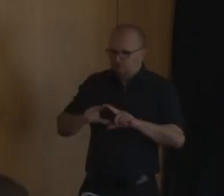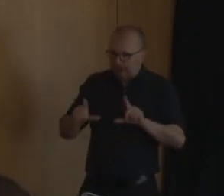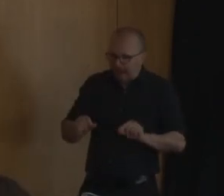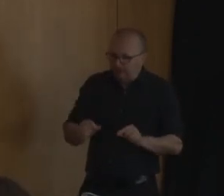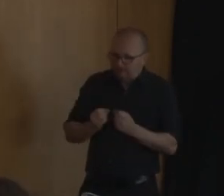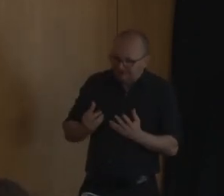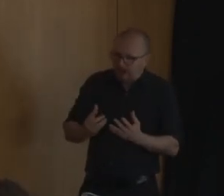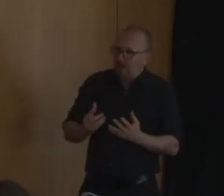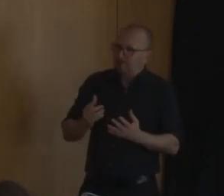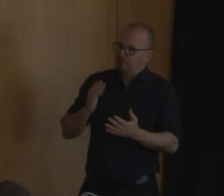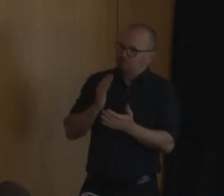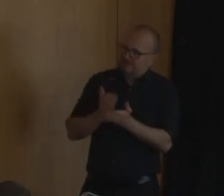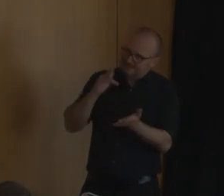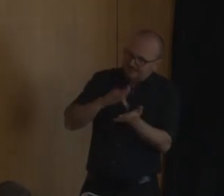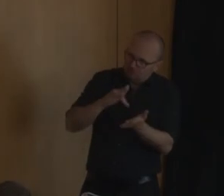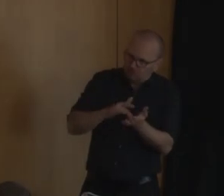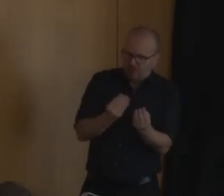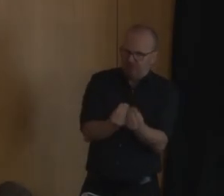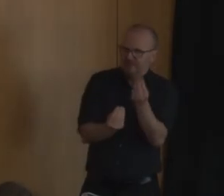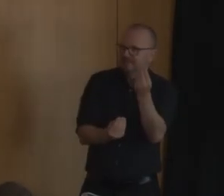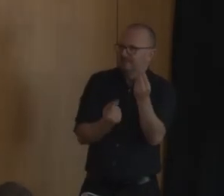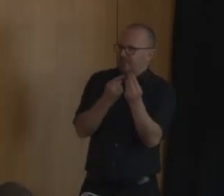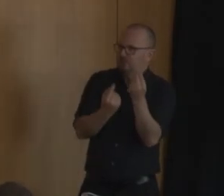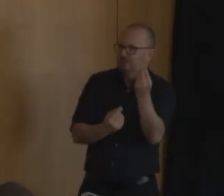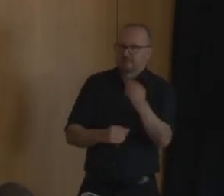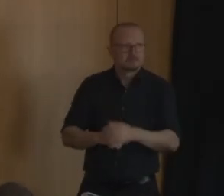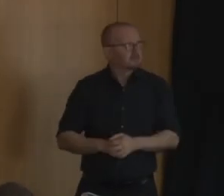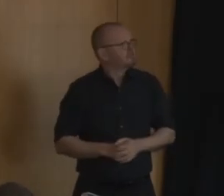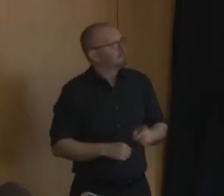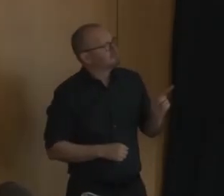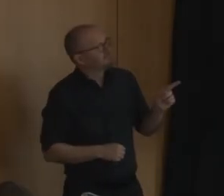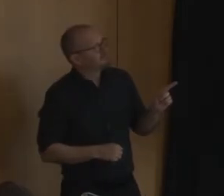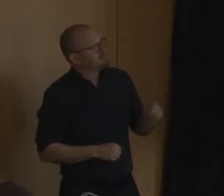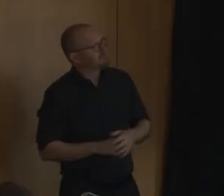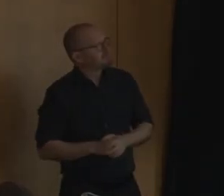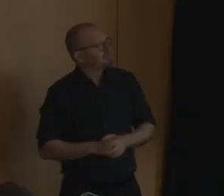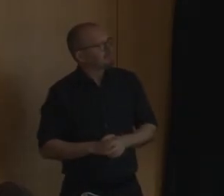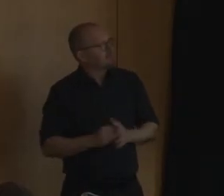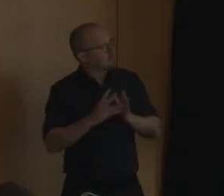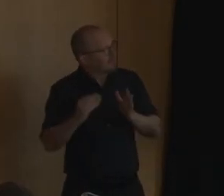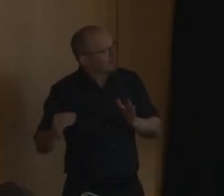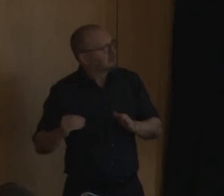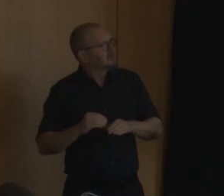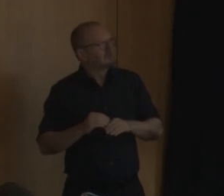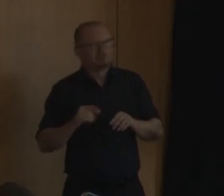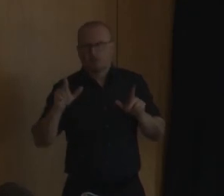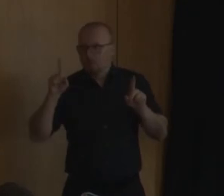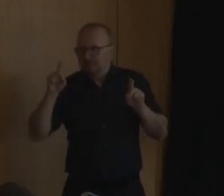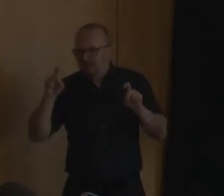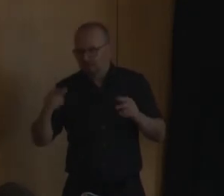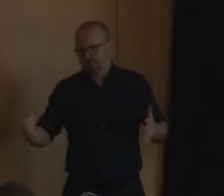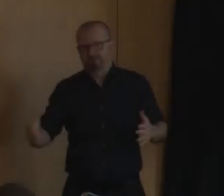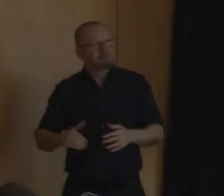and their stories are the gold. Colossal squid, one of our heroes. Who doesn't want to see the real giant